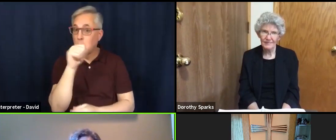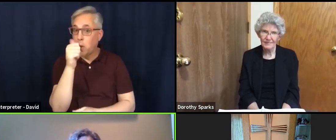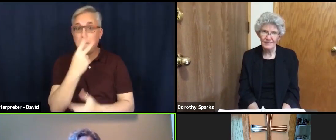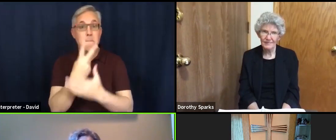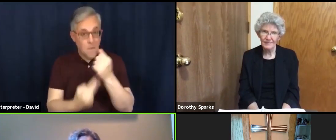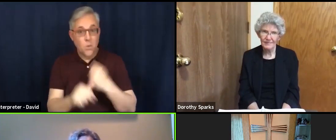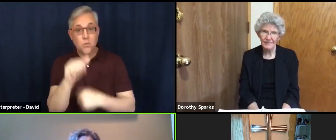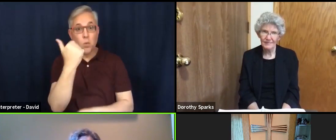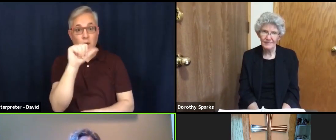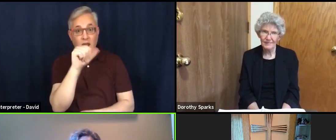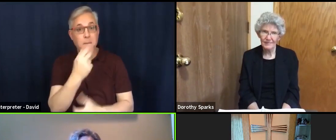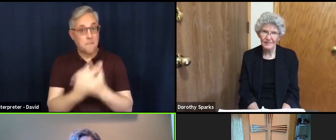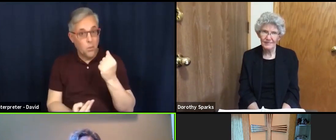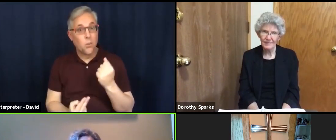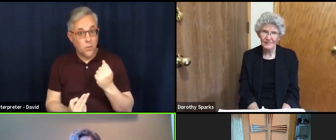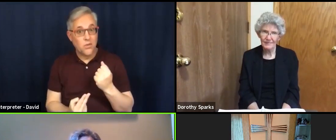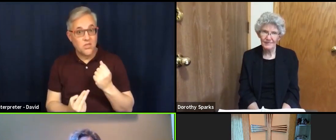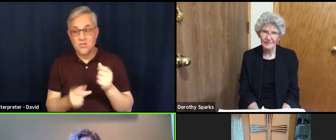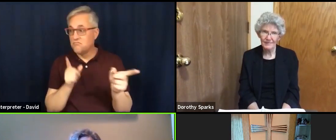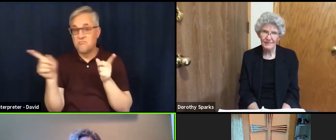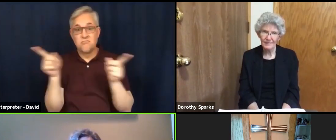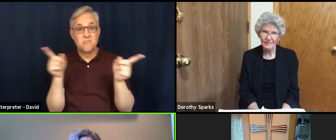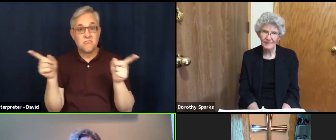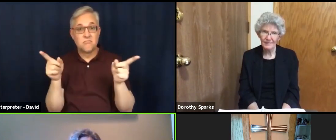same penalty.